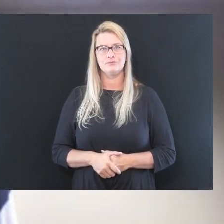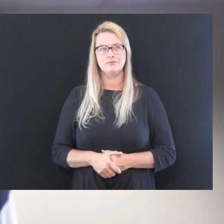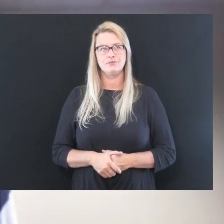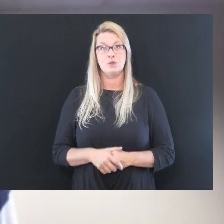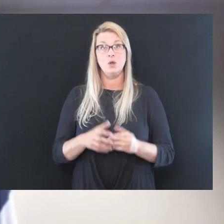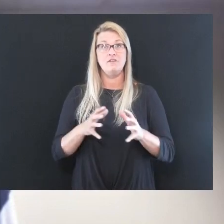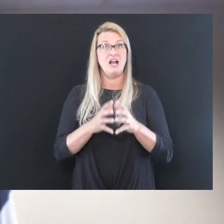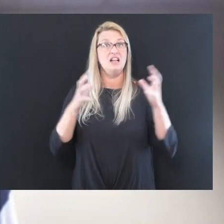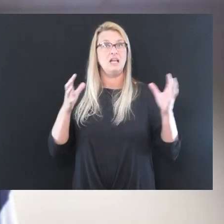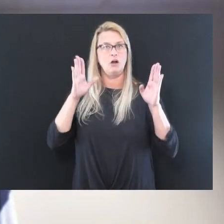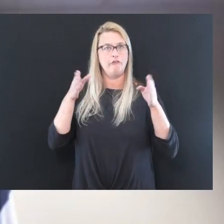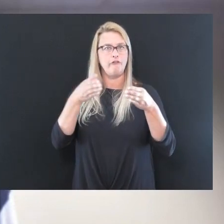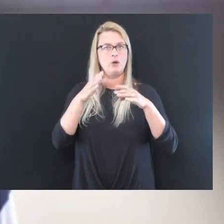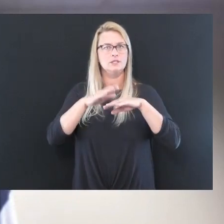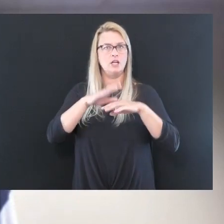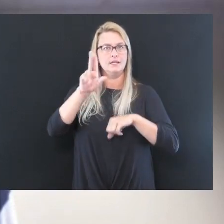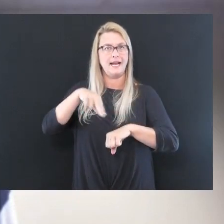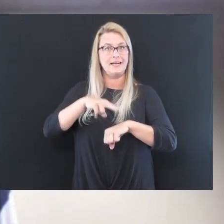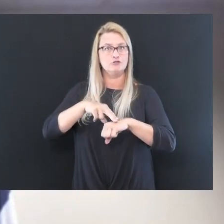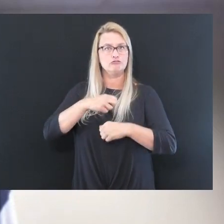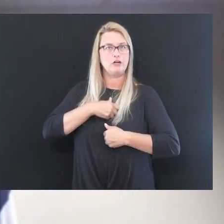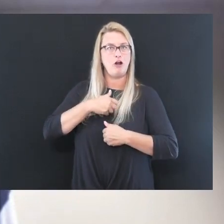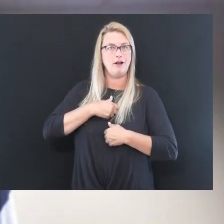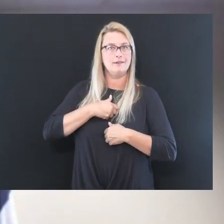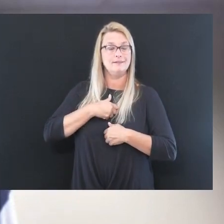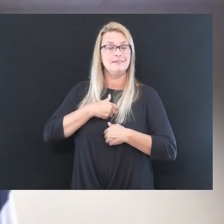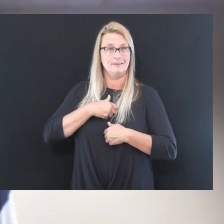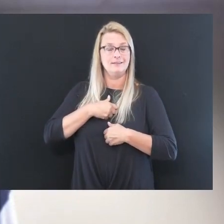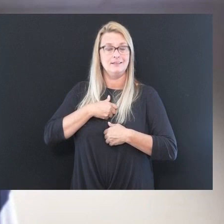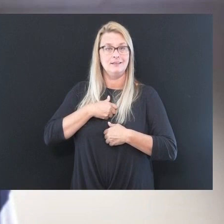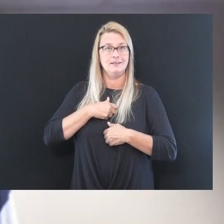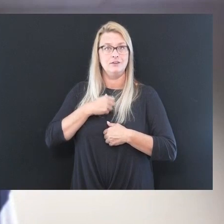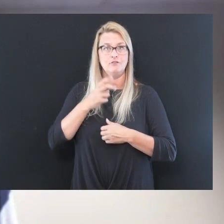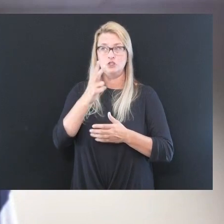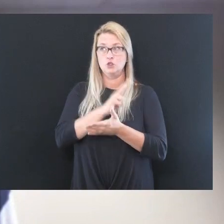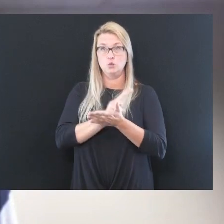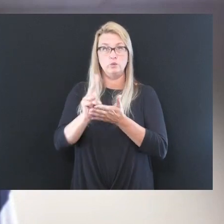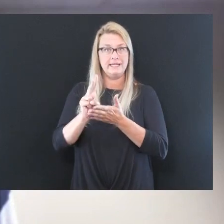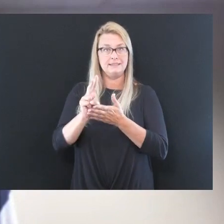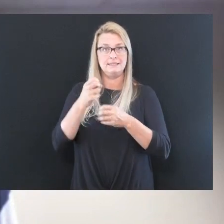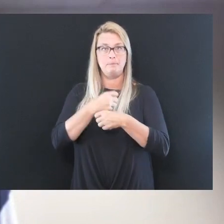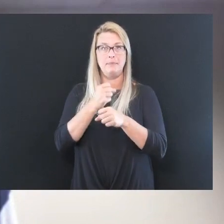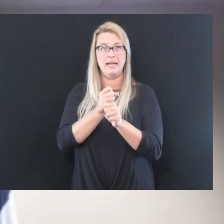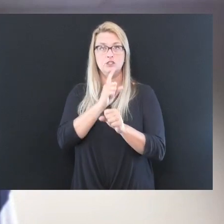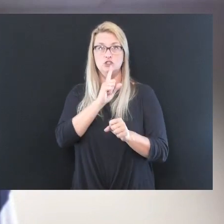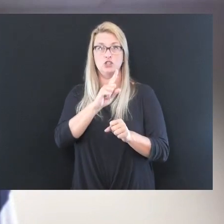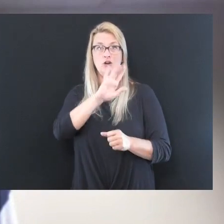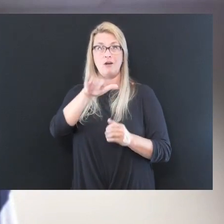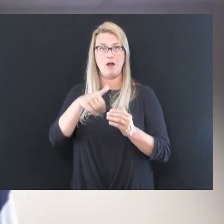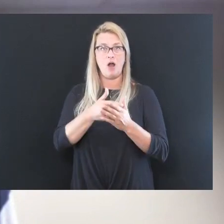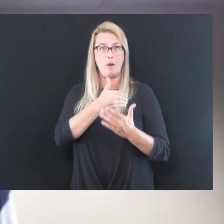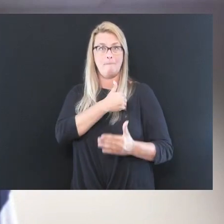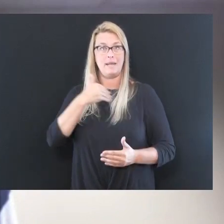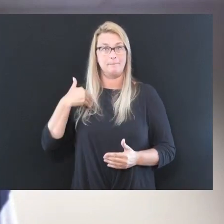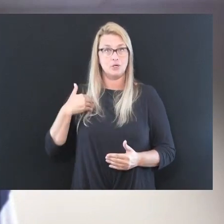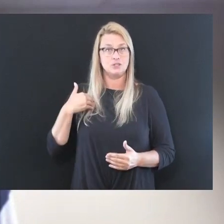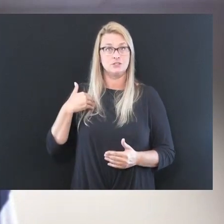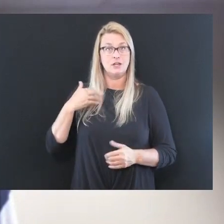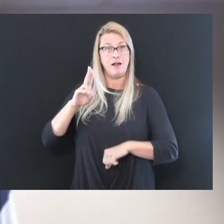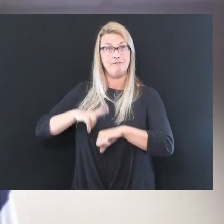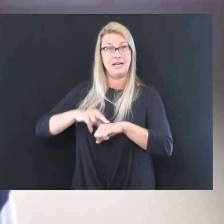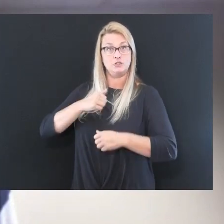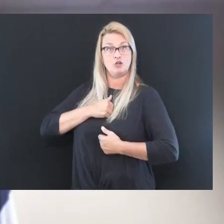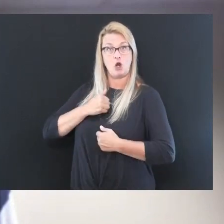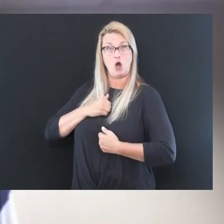significant focus by the National Guard over the next 2 weeks to ensure that all of our members of the Guard, as well as their